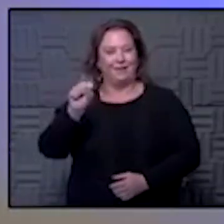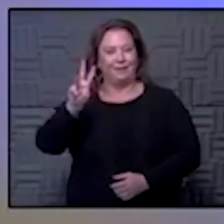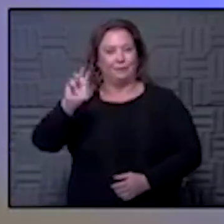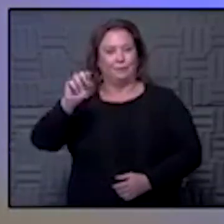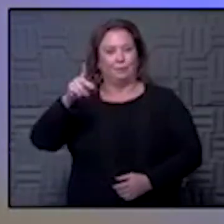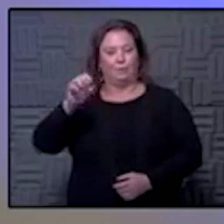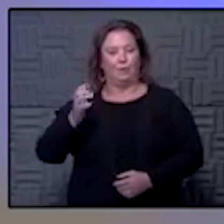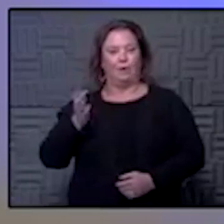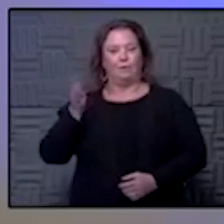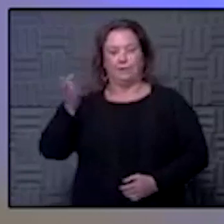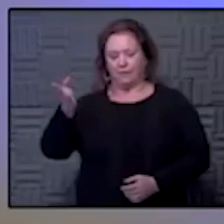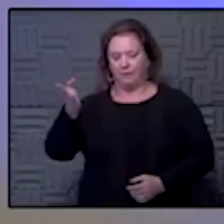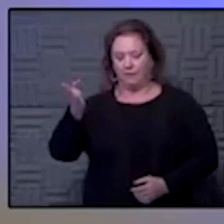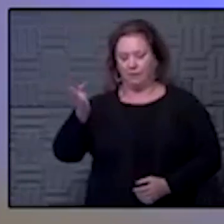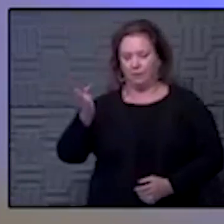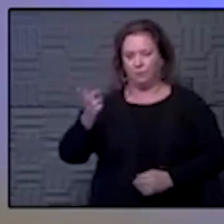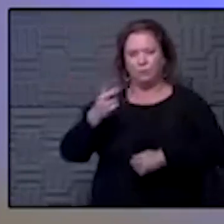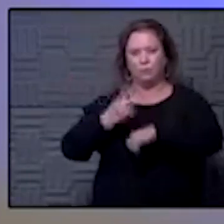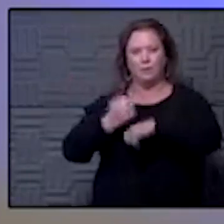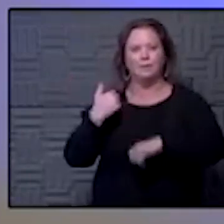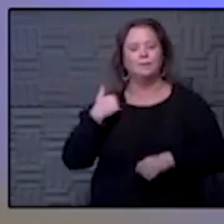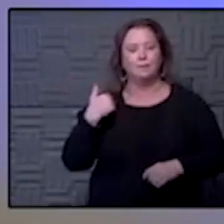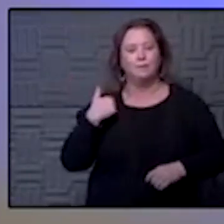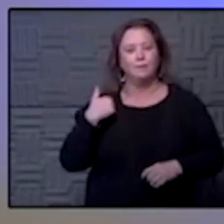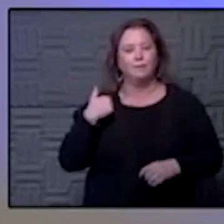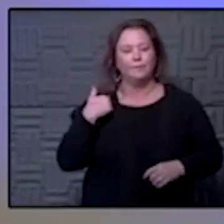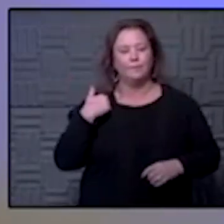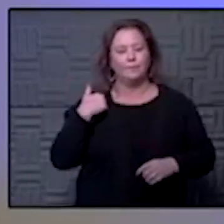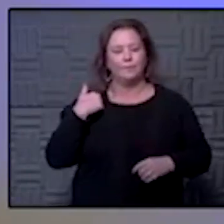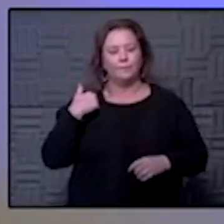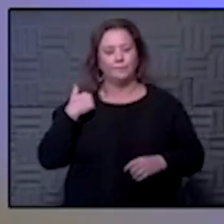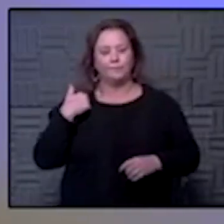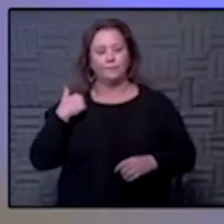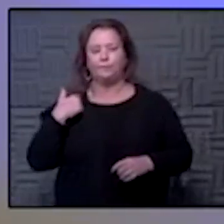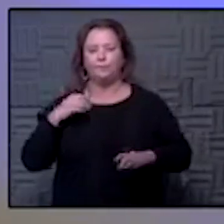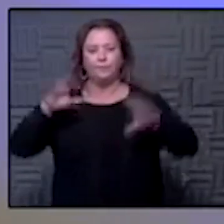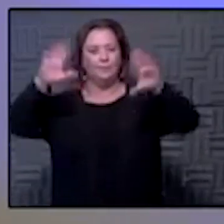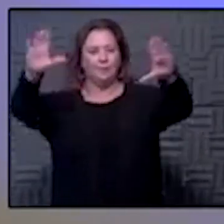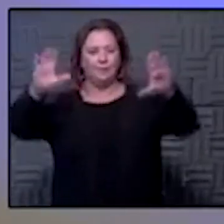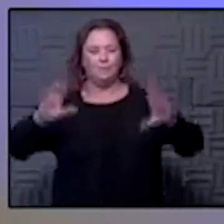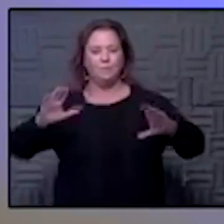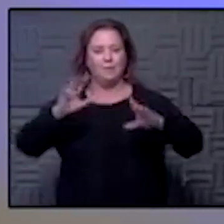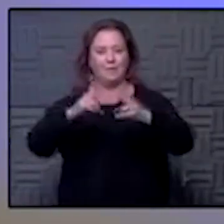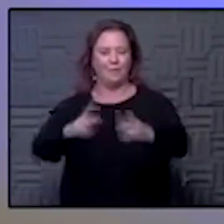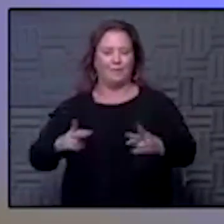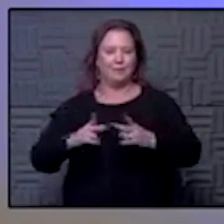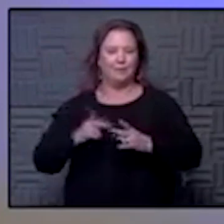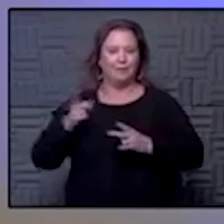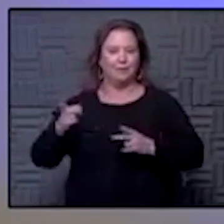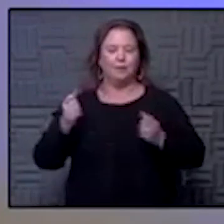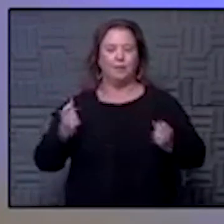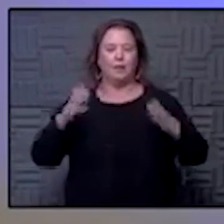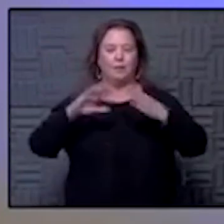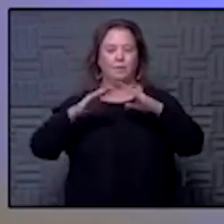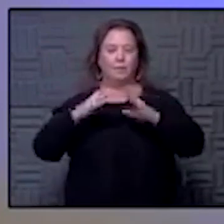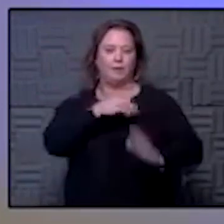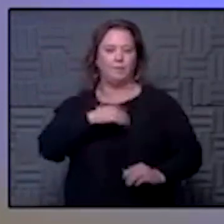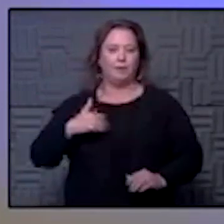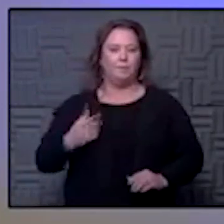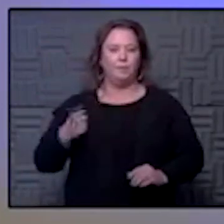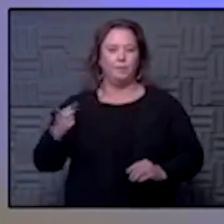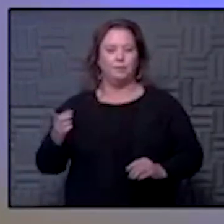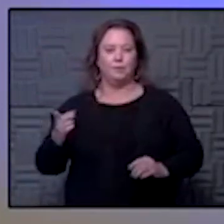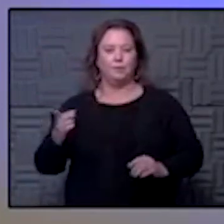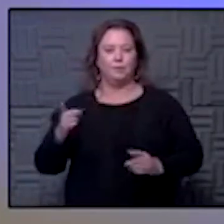was out there day before yesterday, and it's a wonderful facility, a lot of community members there that